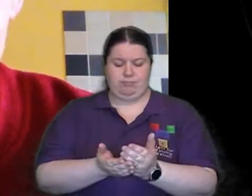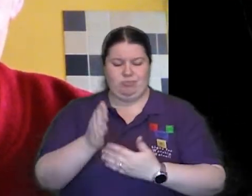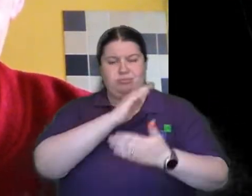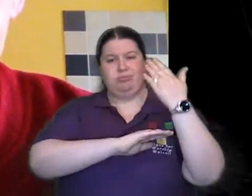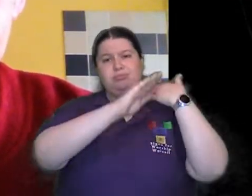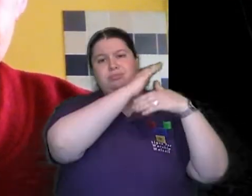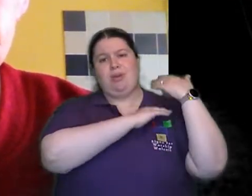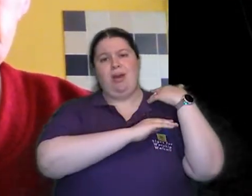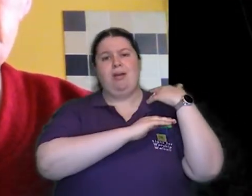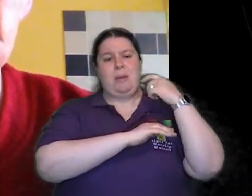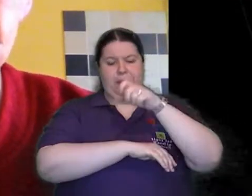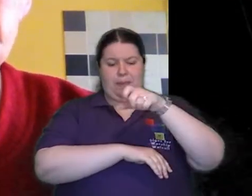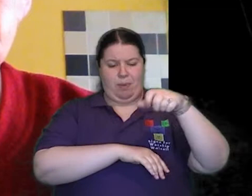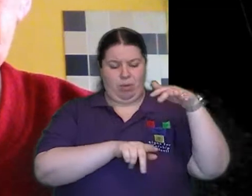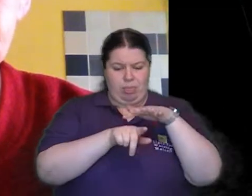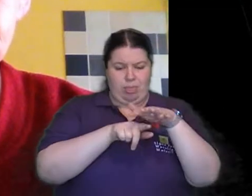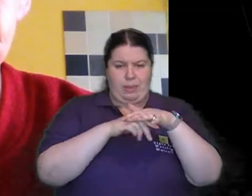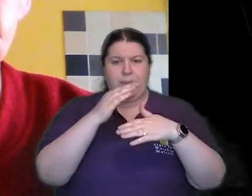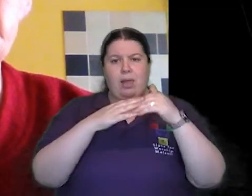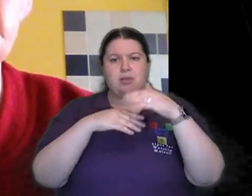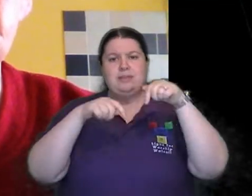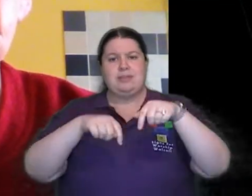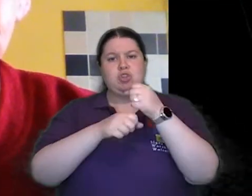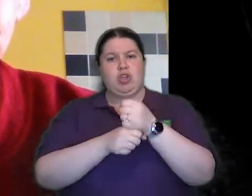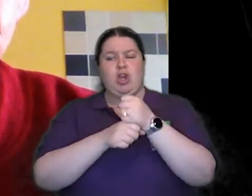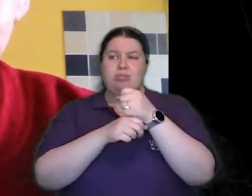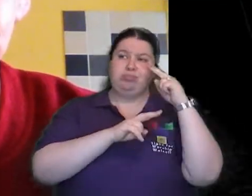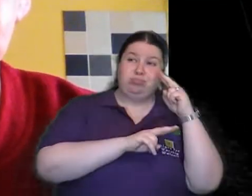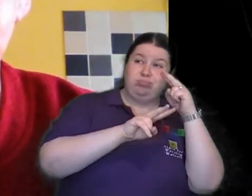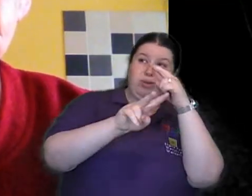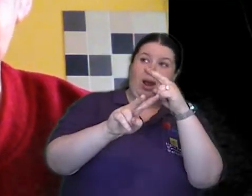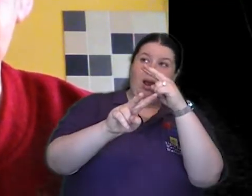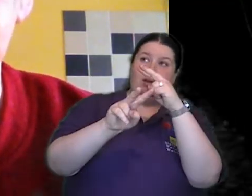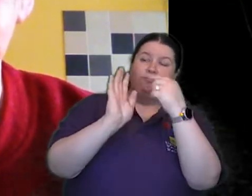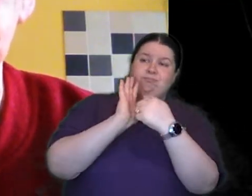you inspired our predecessors to build St Matthew's Church as a symbol of Christian